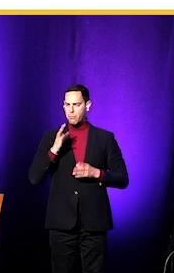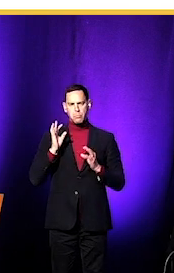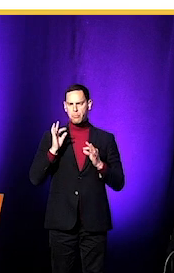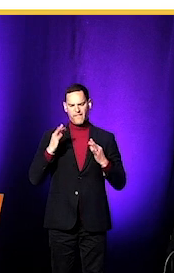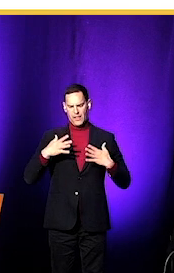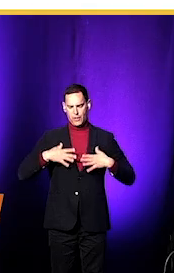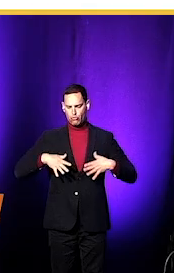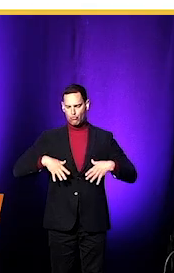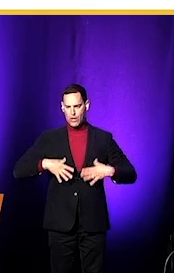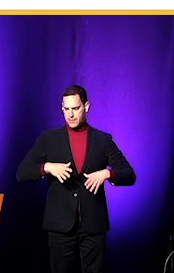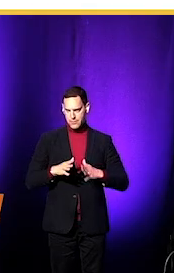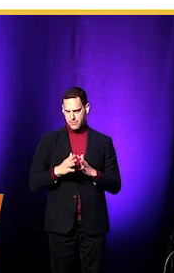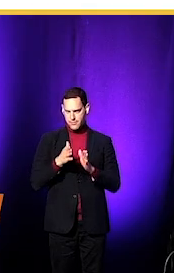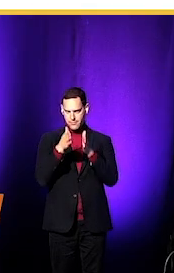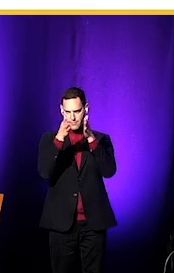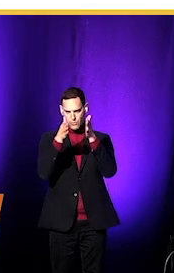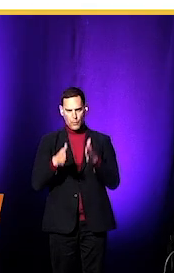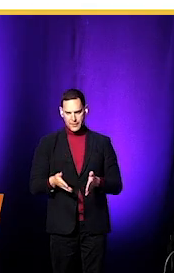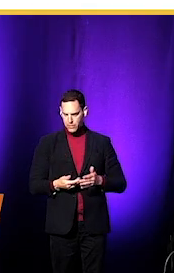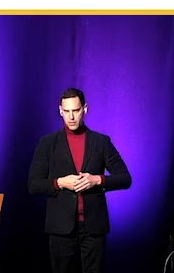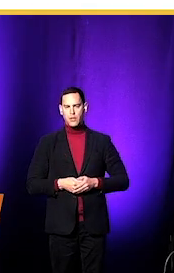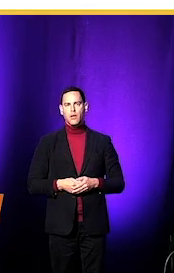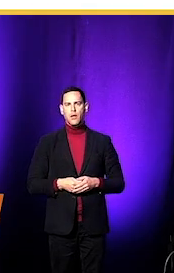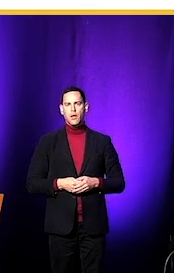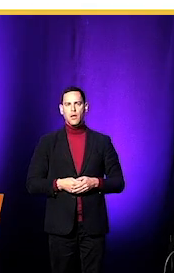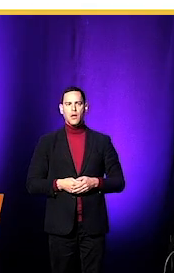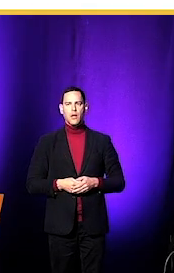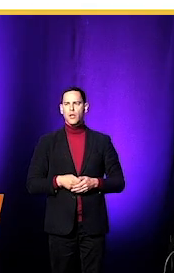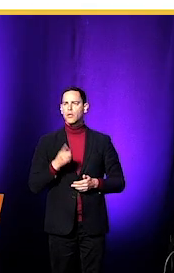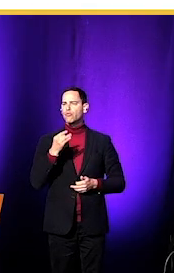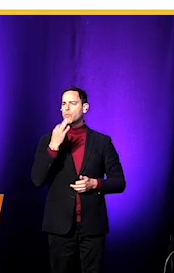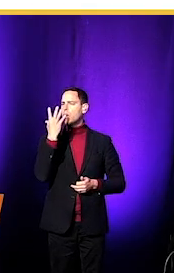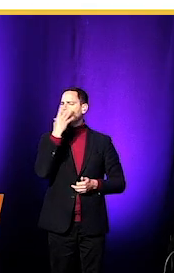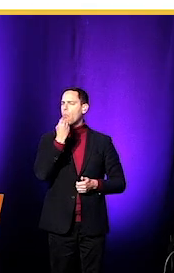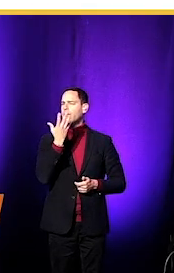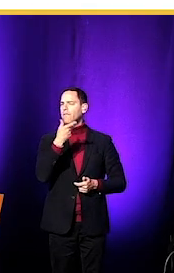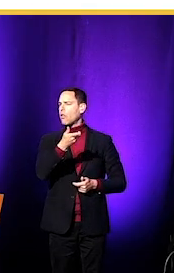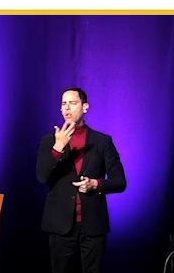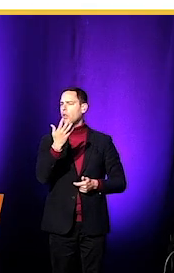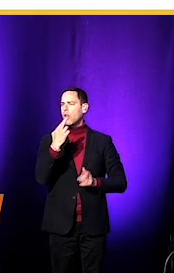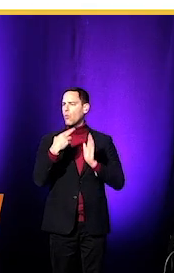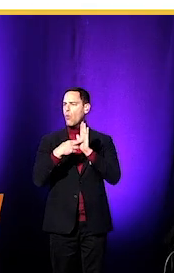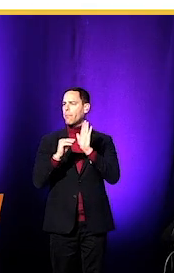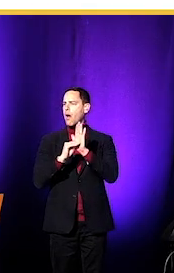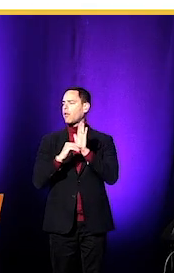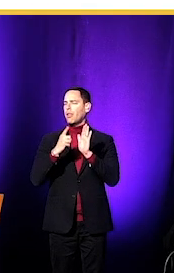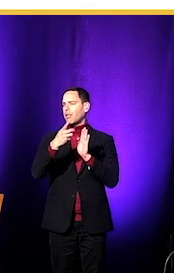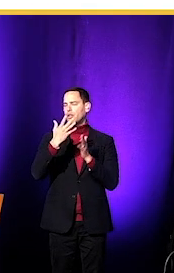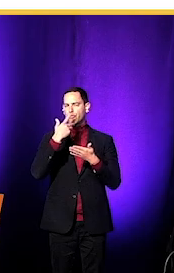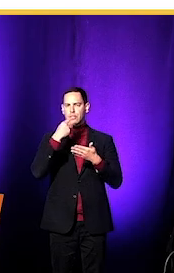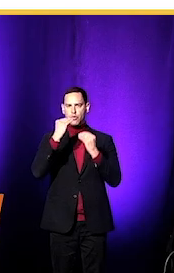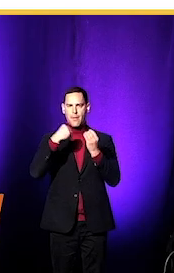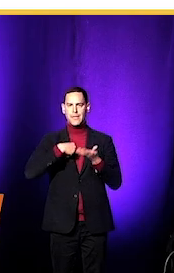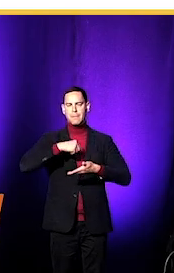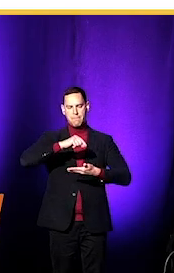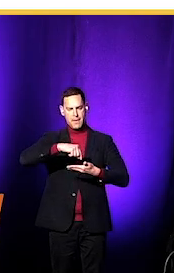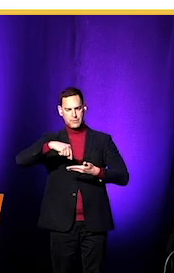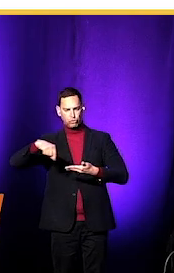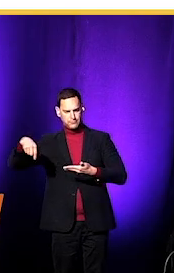things in there, but she was just a wonderful role model. She was our penmanship teacher. But the story